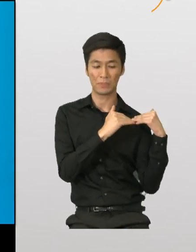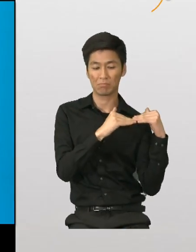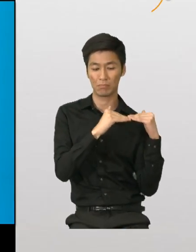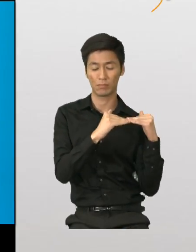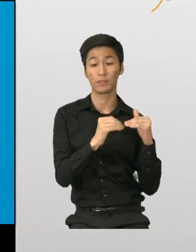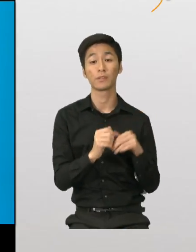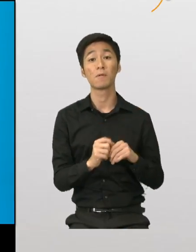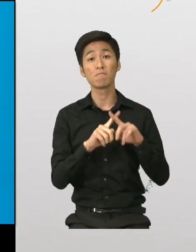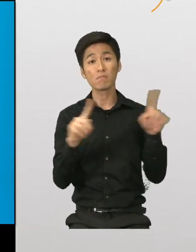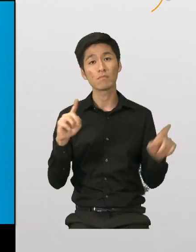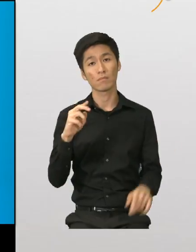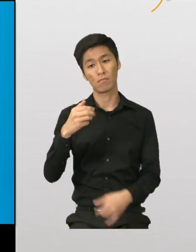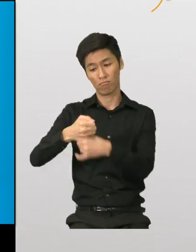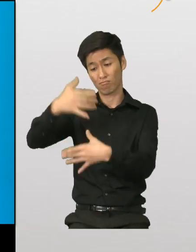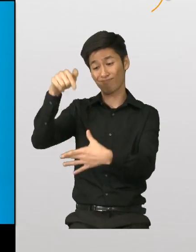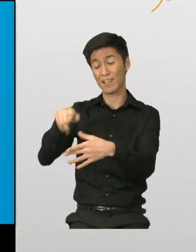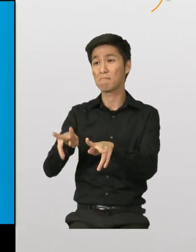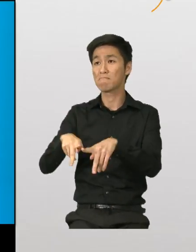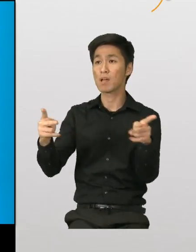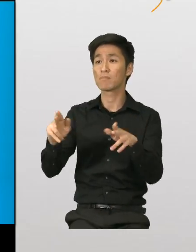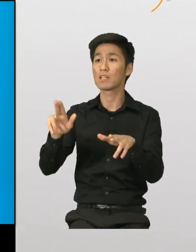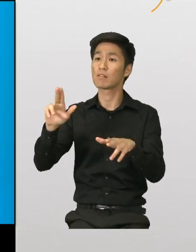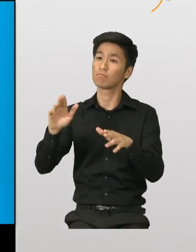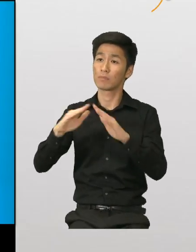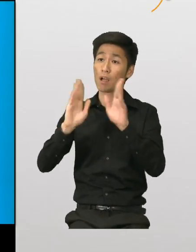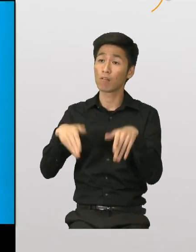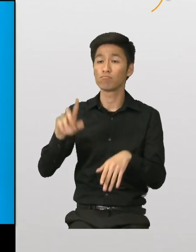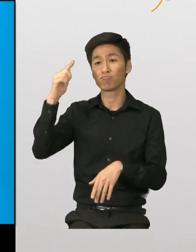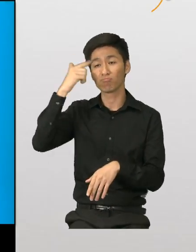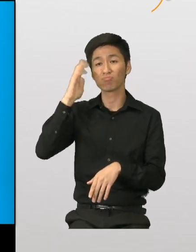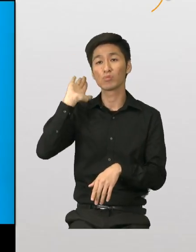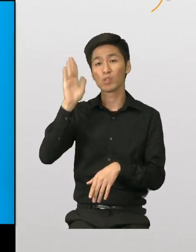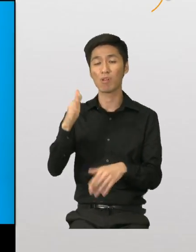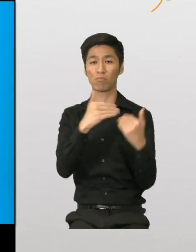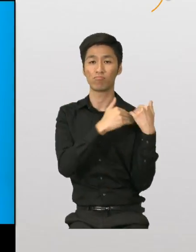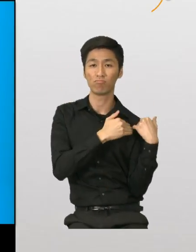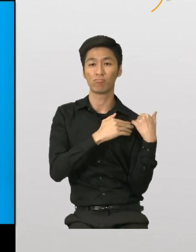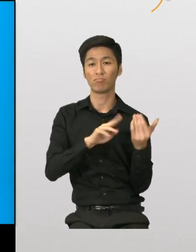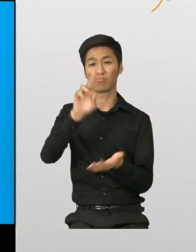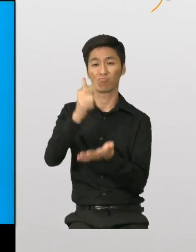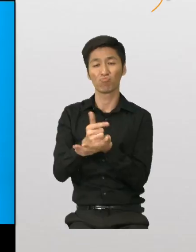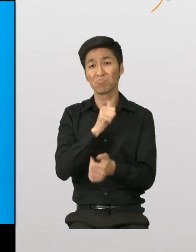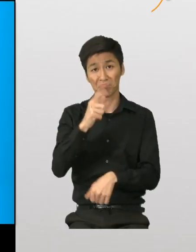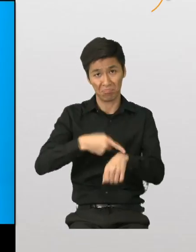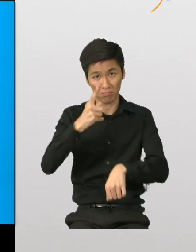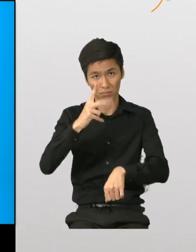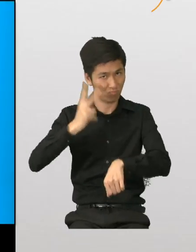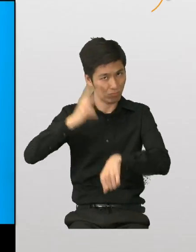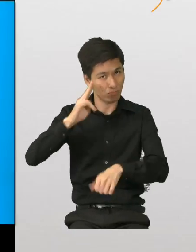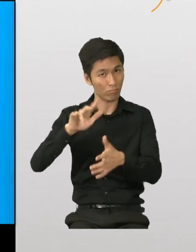But because HDB is public housing, the government will upgrade each HDB flat not once, but